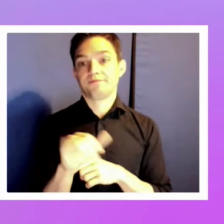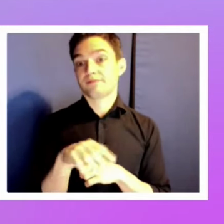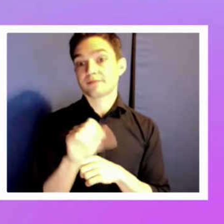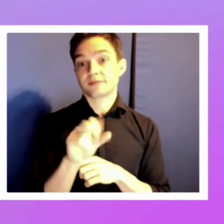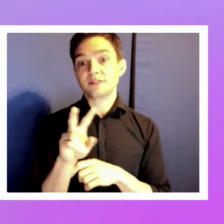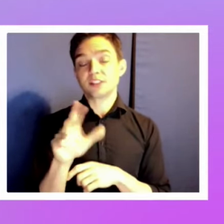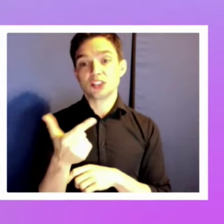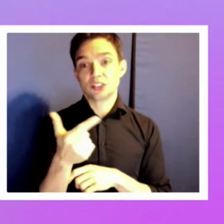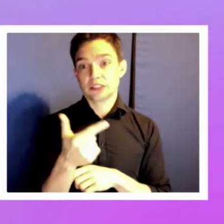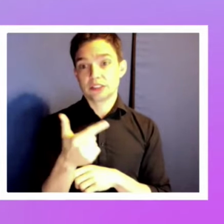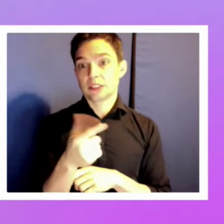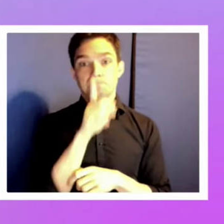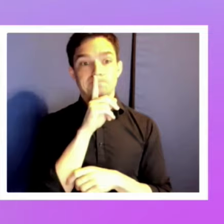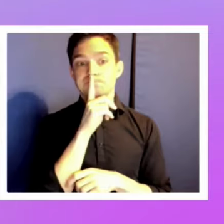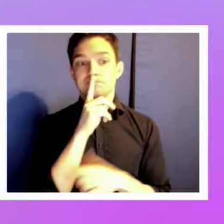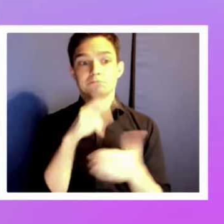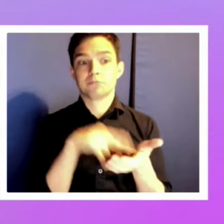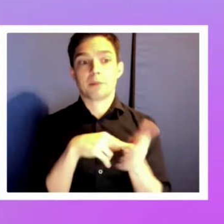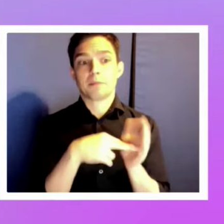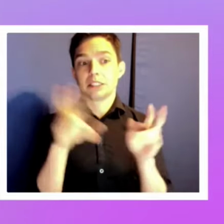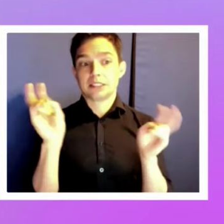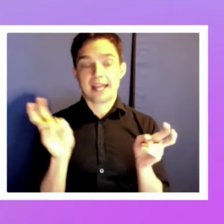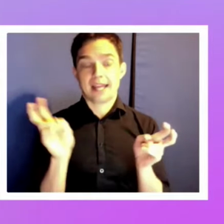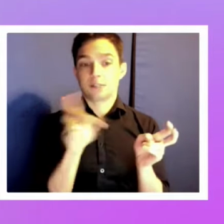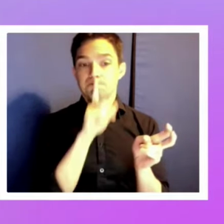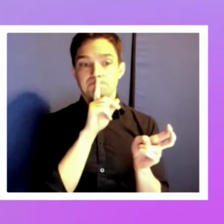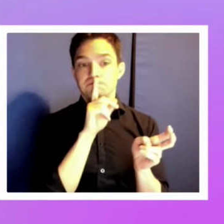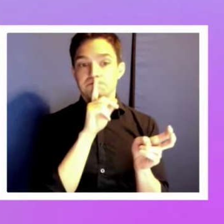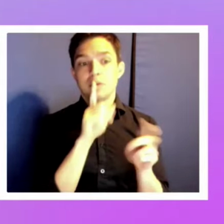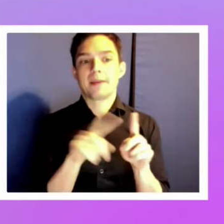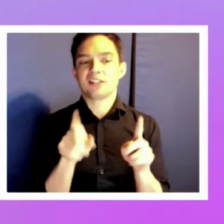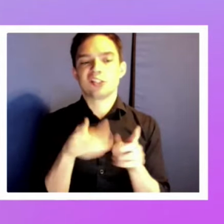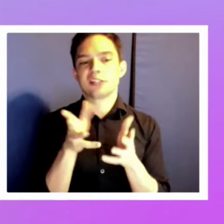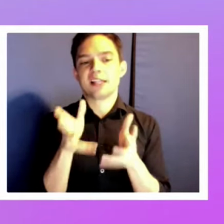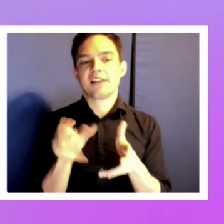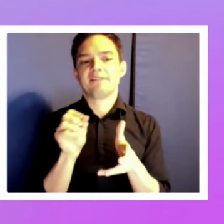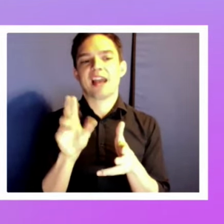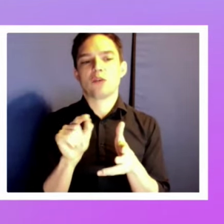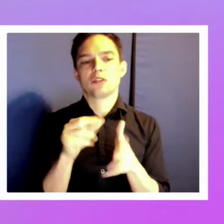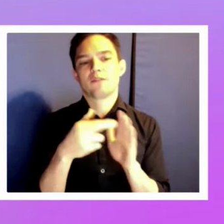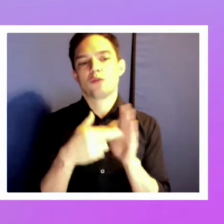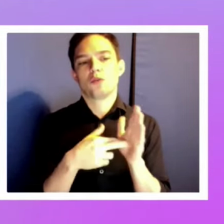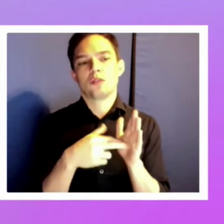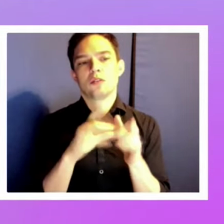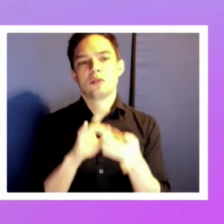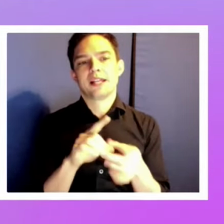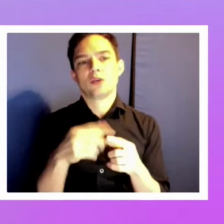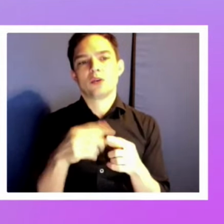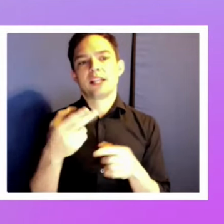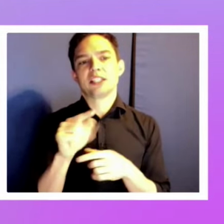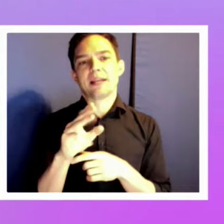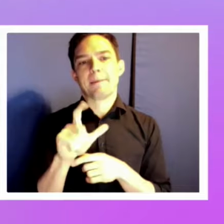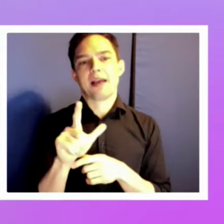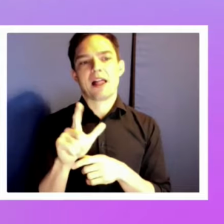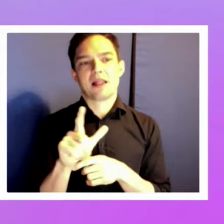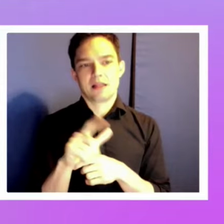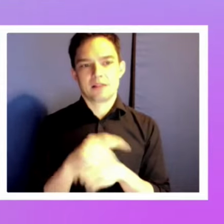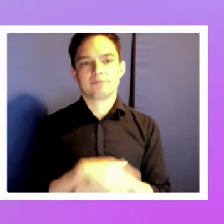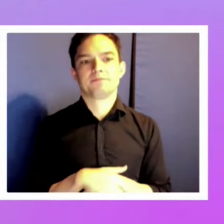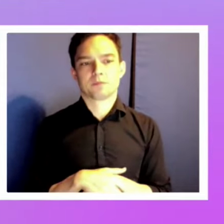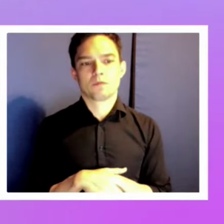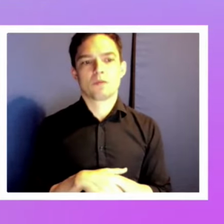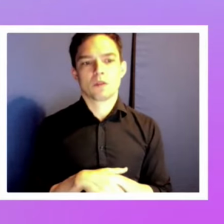that SVGs don't need titles, but this is left out of the rule about HTML pages. So